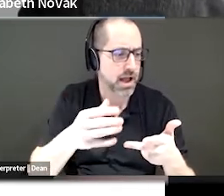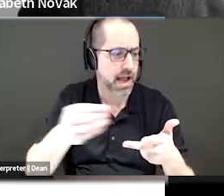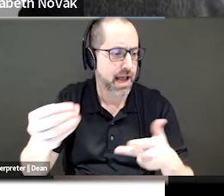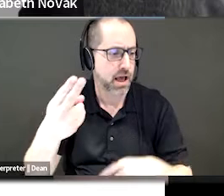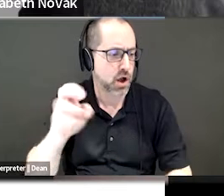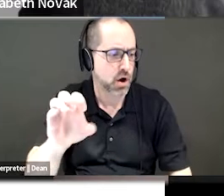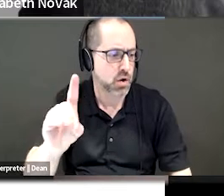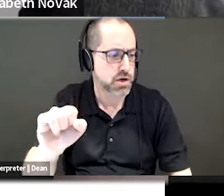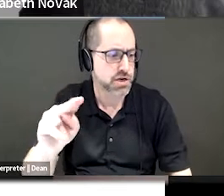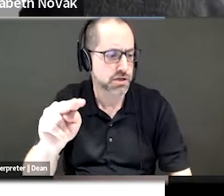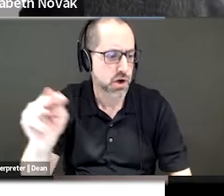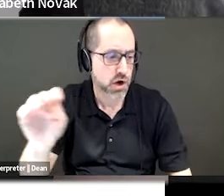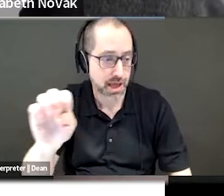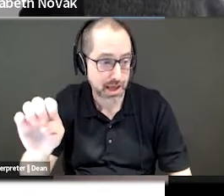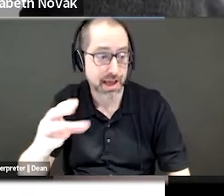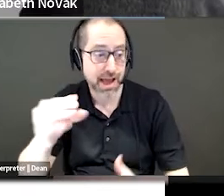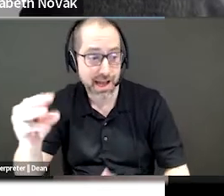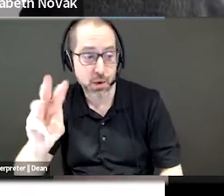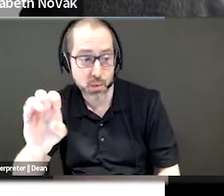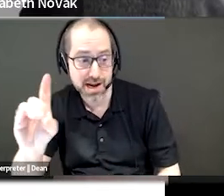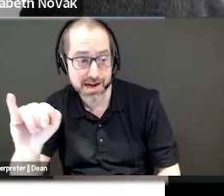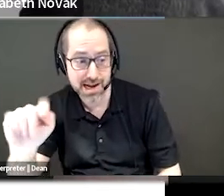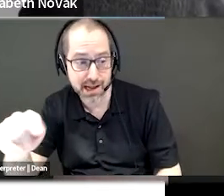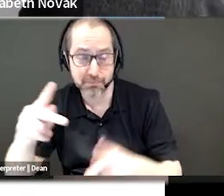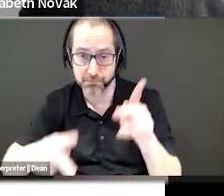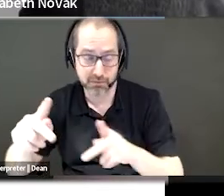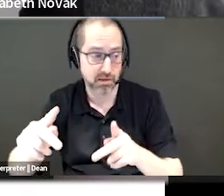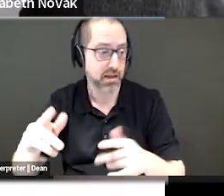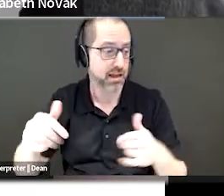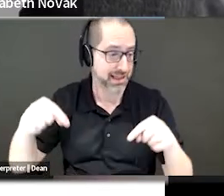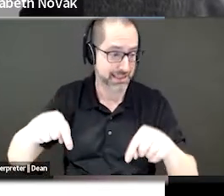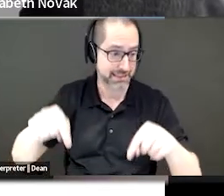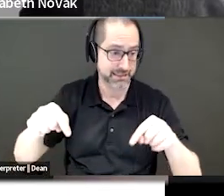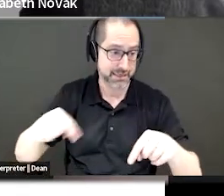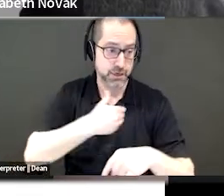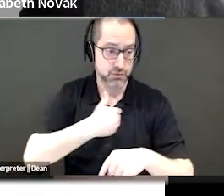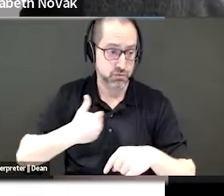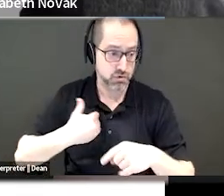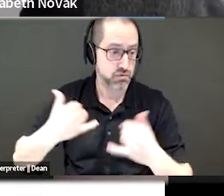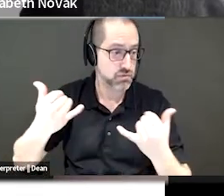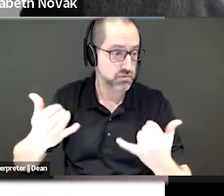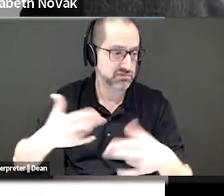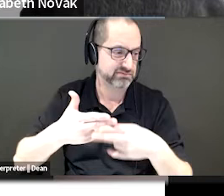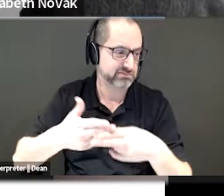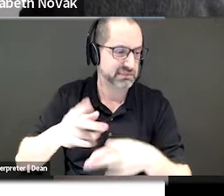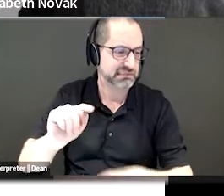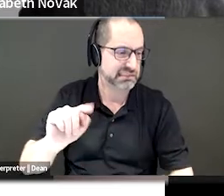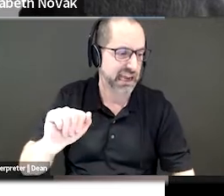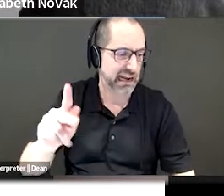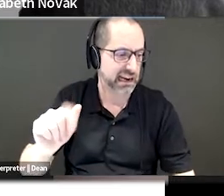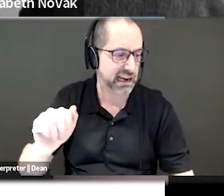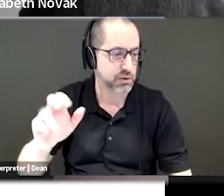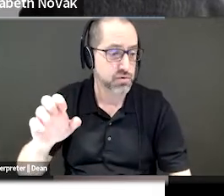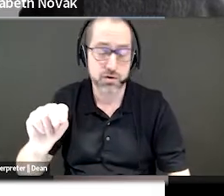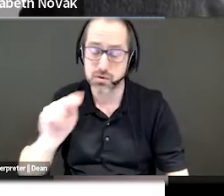that Toronto, or Takaronto as it was known or is known, is now home to many diverse First Nations,